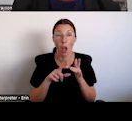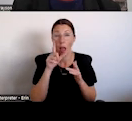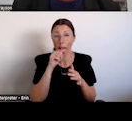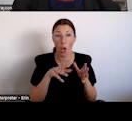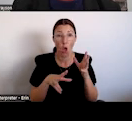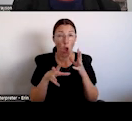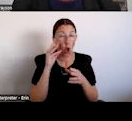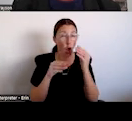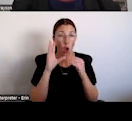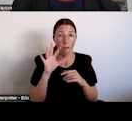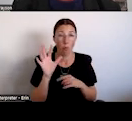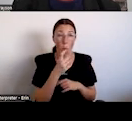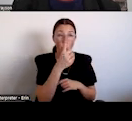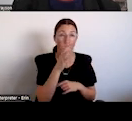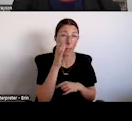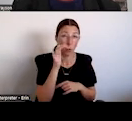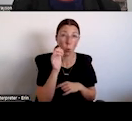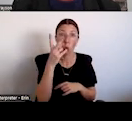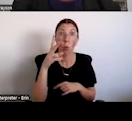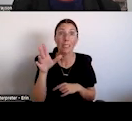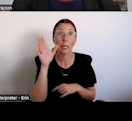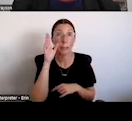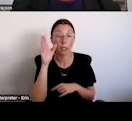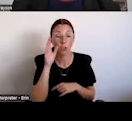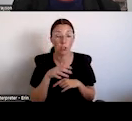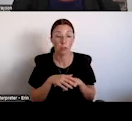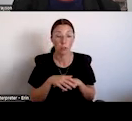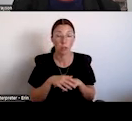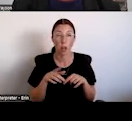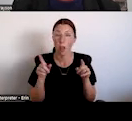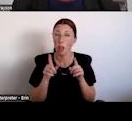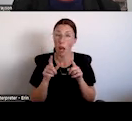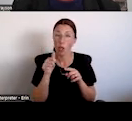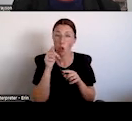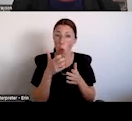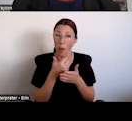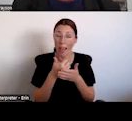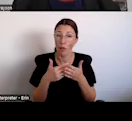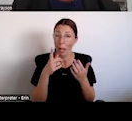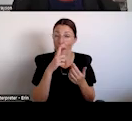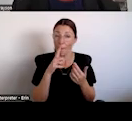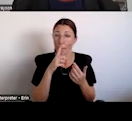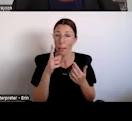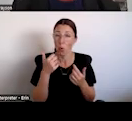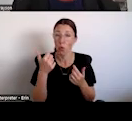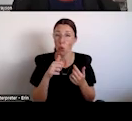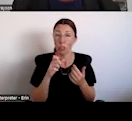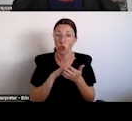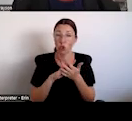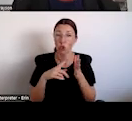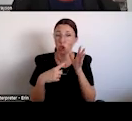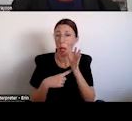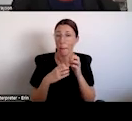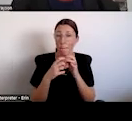20 images. When you use it, like every day people use AI chatbot, you upload a lot of information. Imagine you upload one image